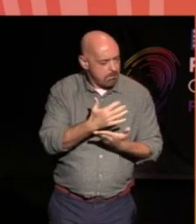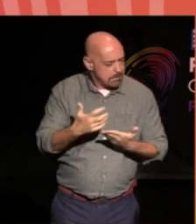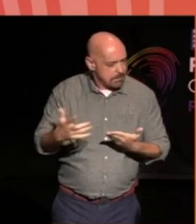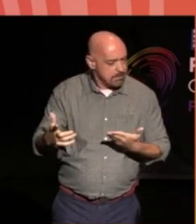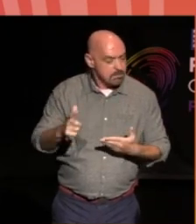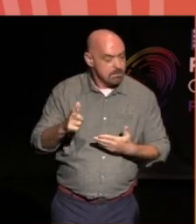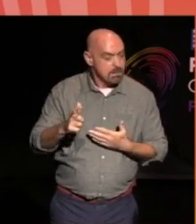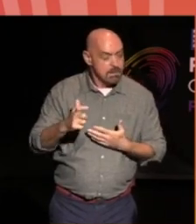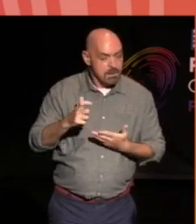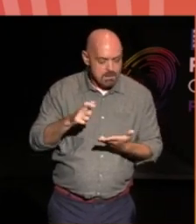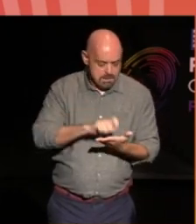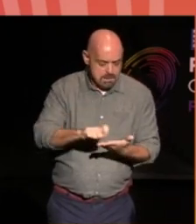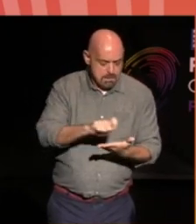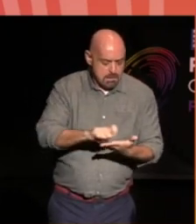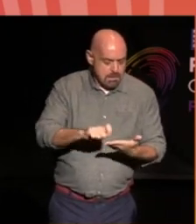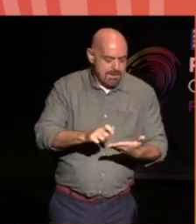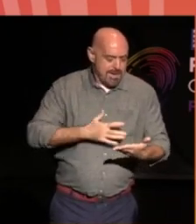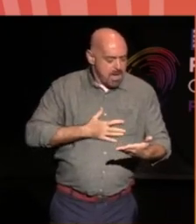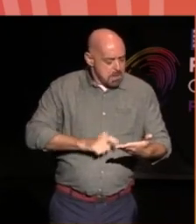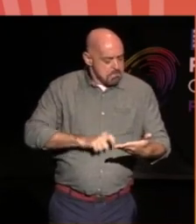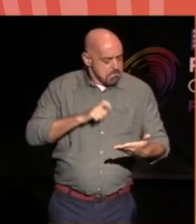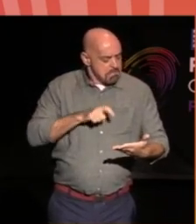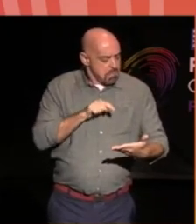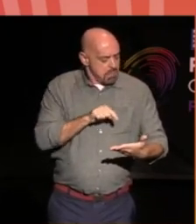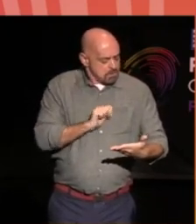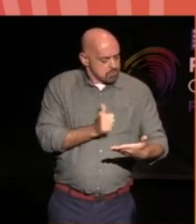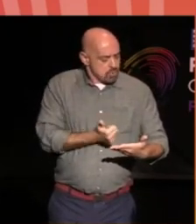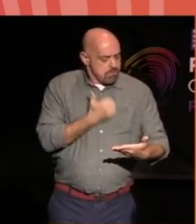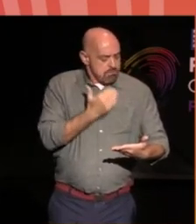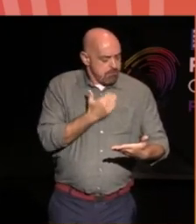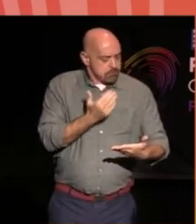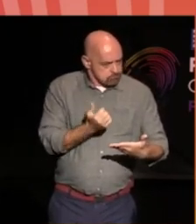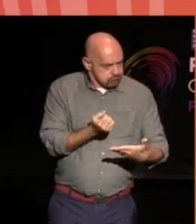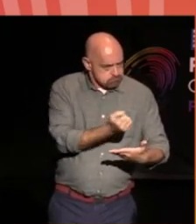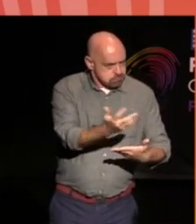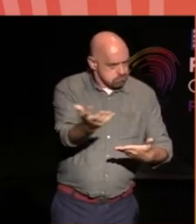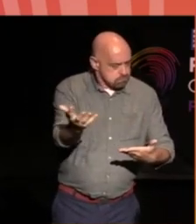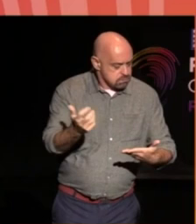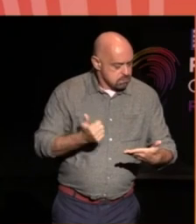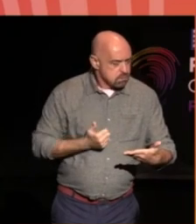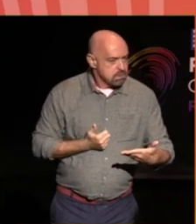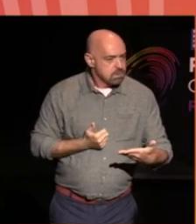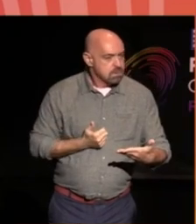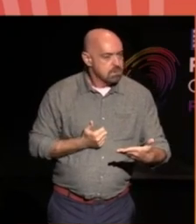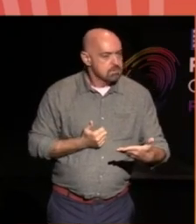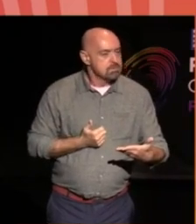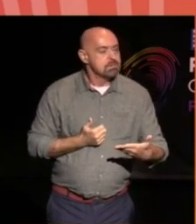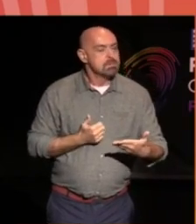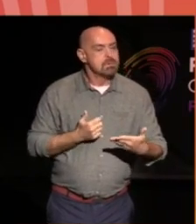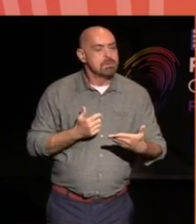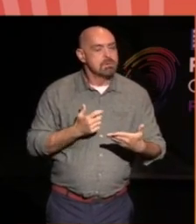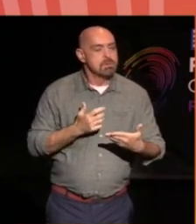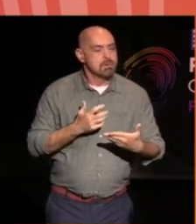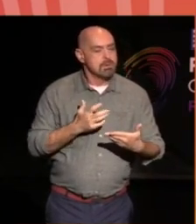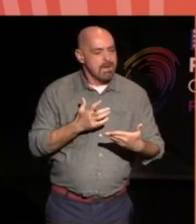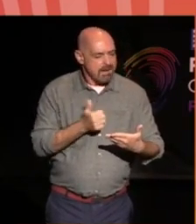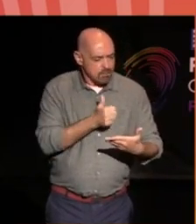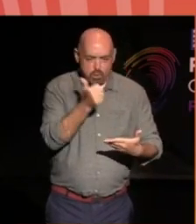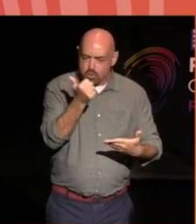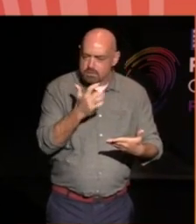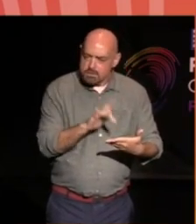Confident that you've come up with something good enough for everyone. A precedent of good